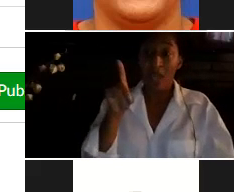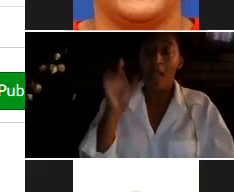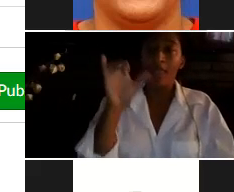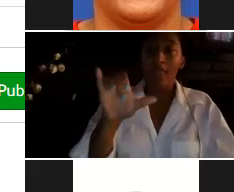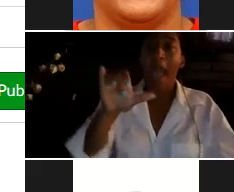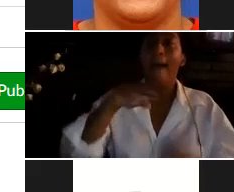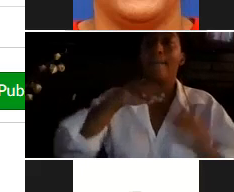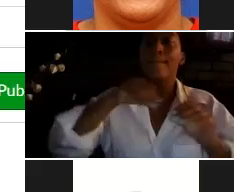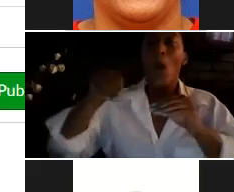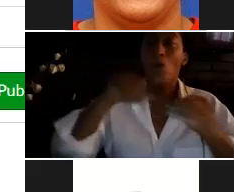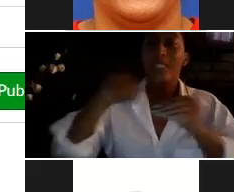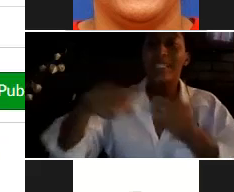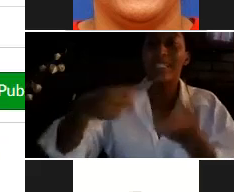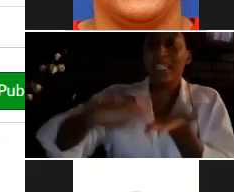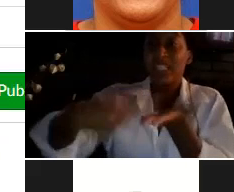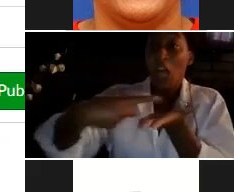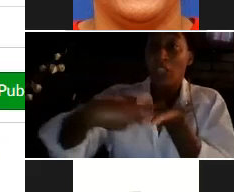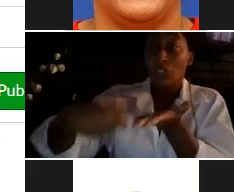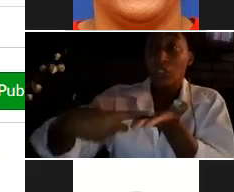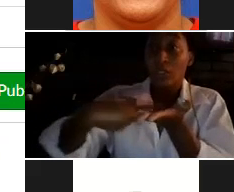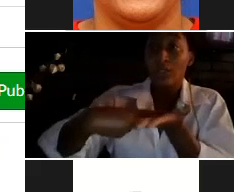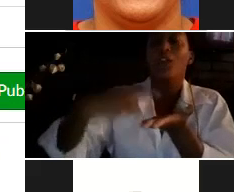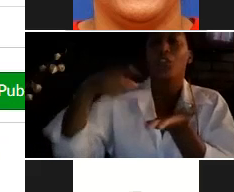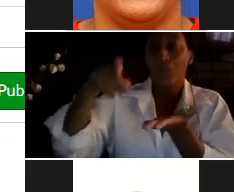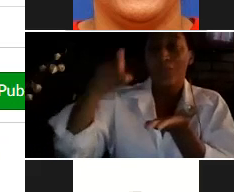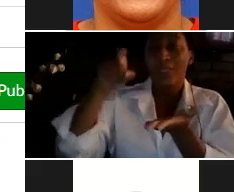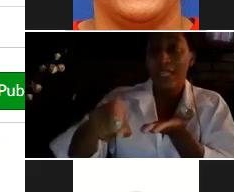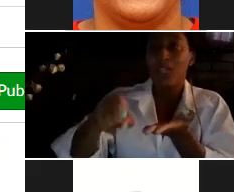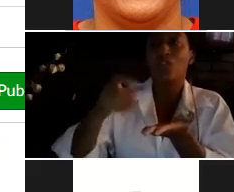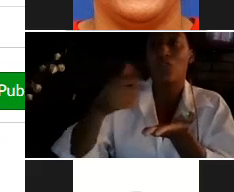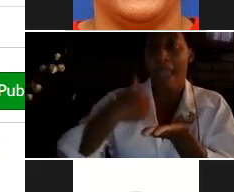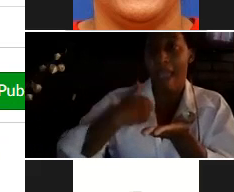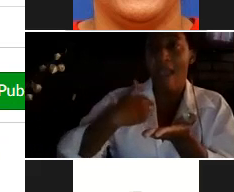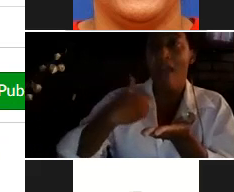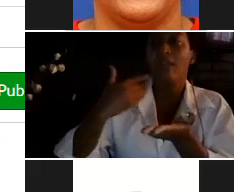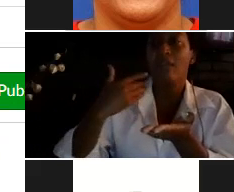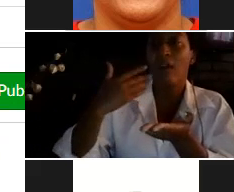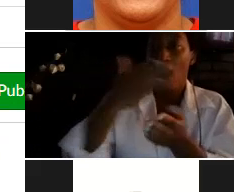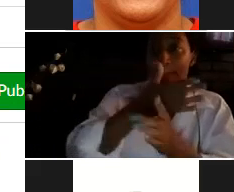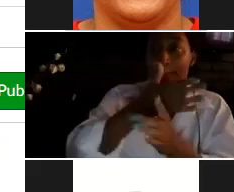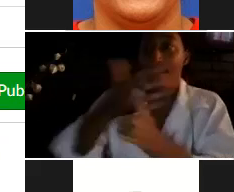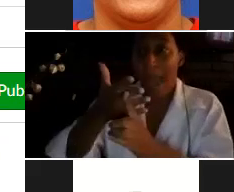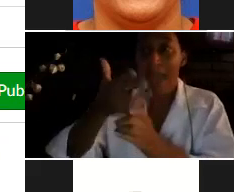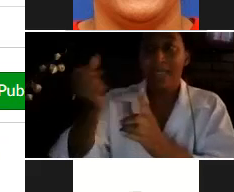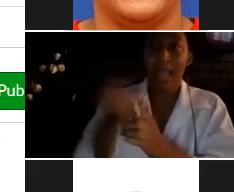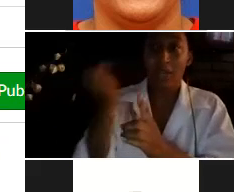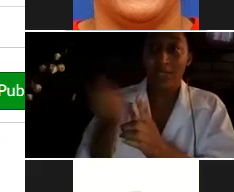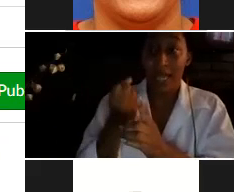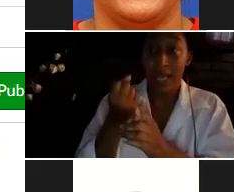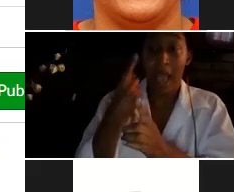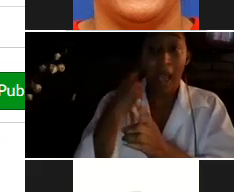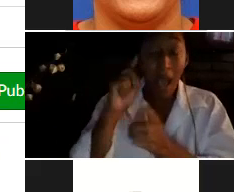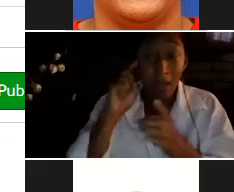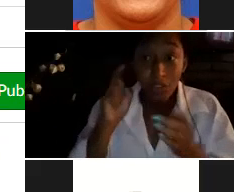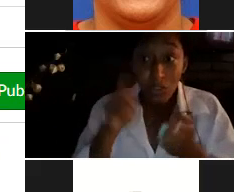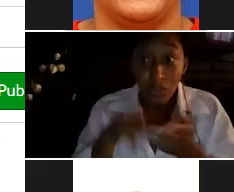that. You go in, you post your answers to the questions, and then you reply to two of your classmates. I was quite shocked when I